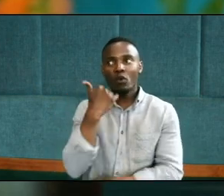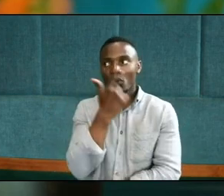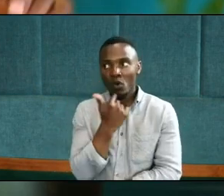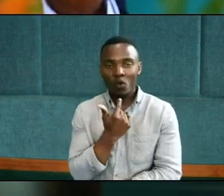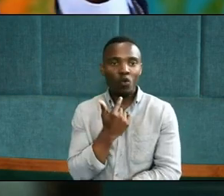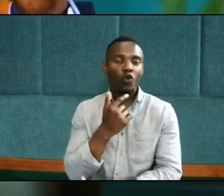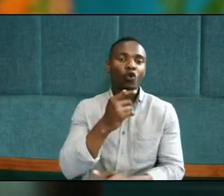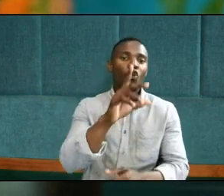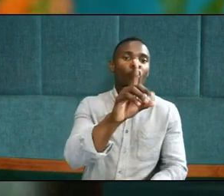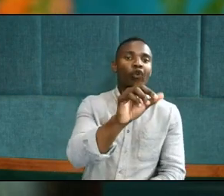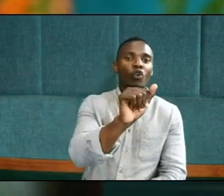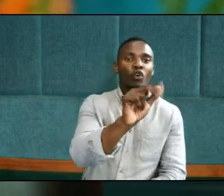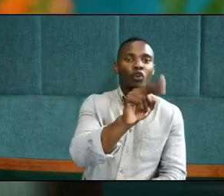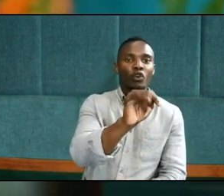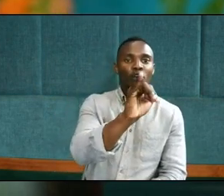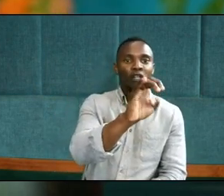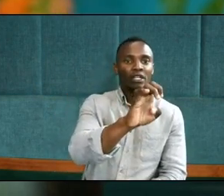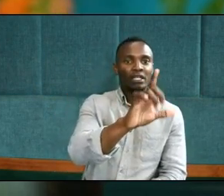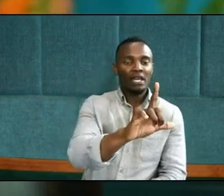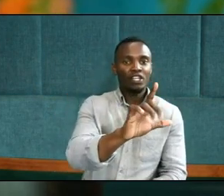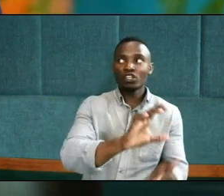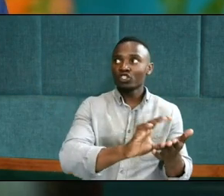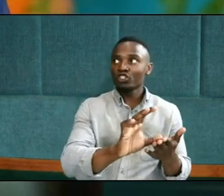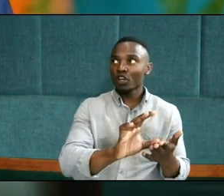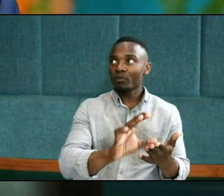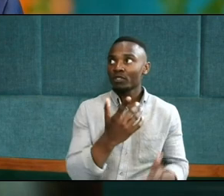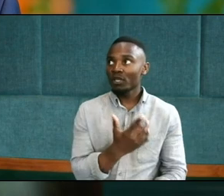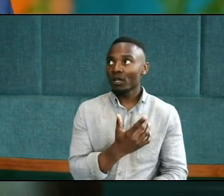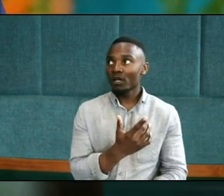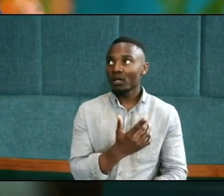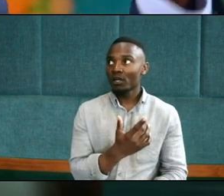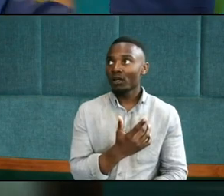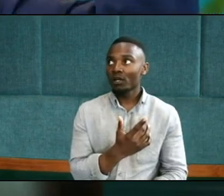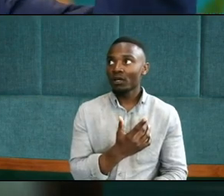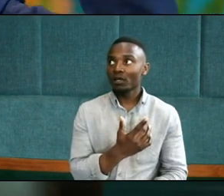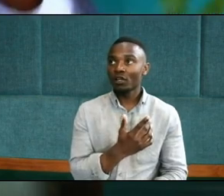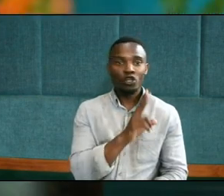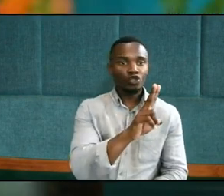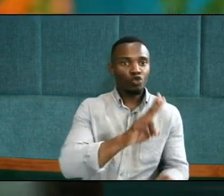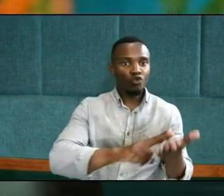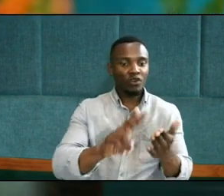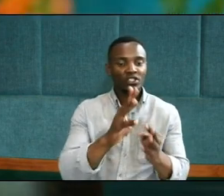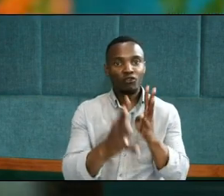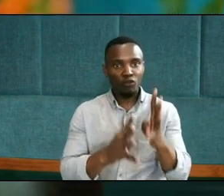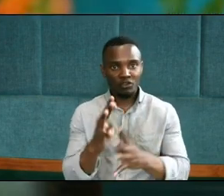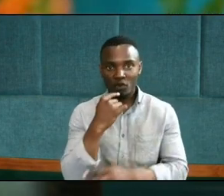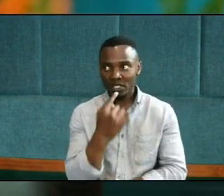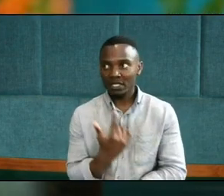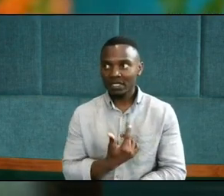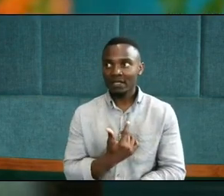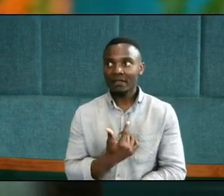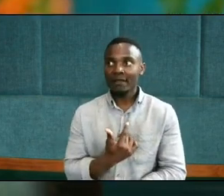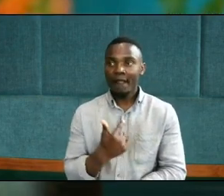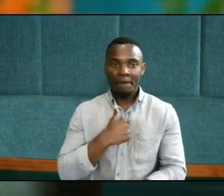Daniel in Daniel 2:44, Revelation 12:17, Revelation 14:12. Let me say a